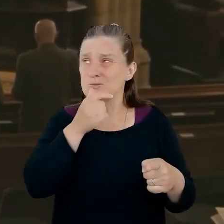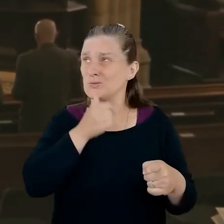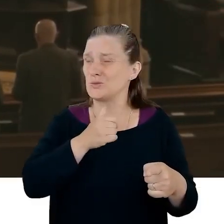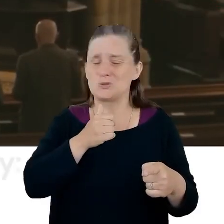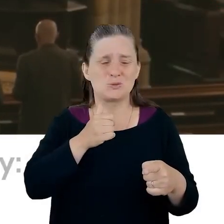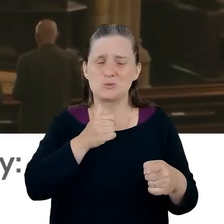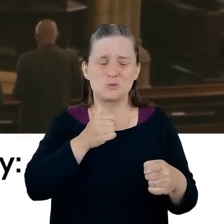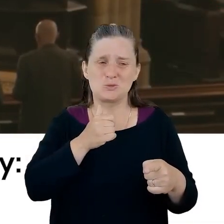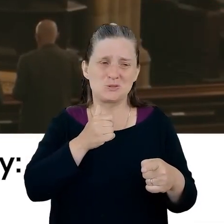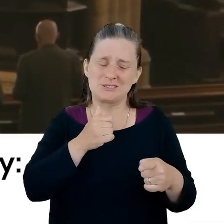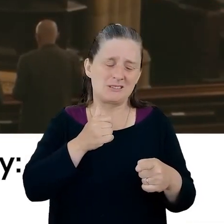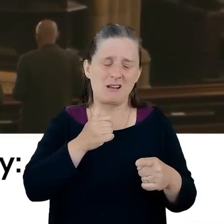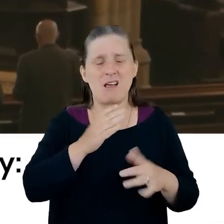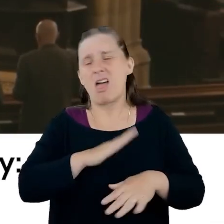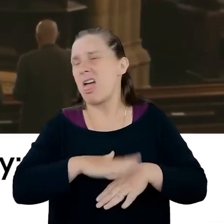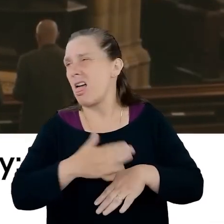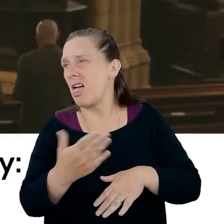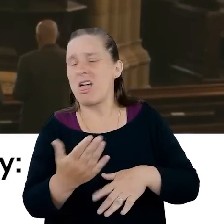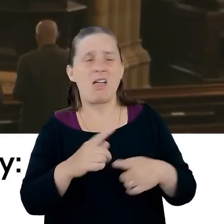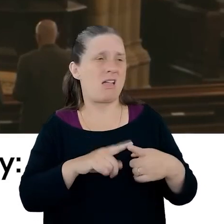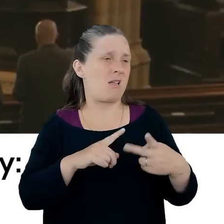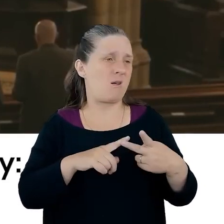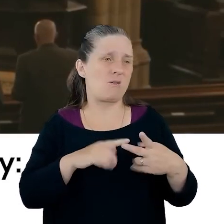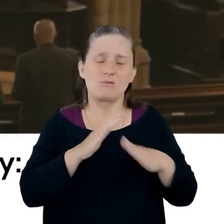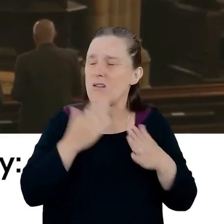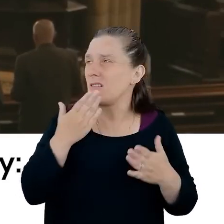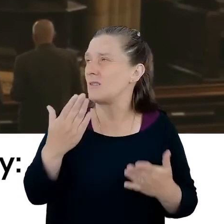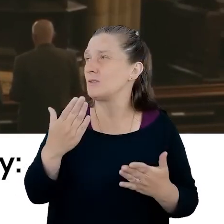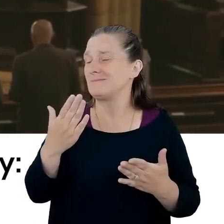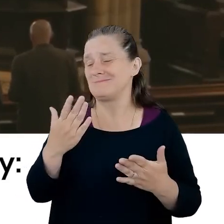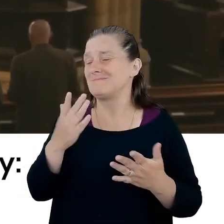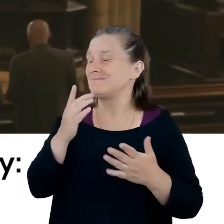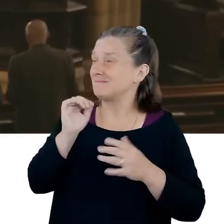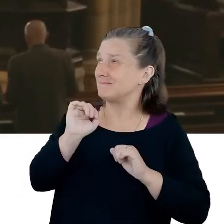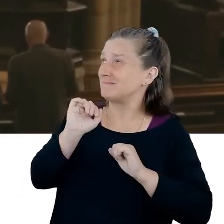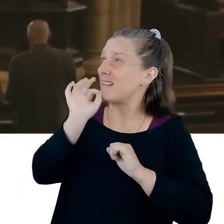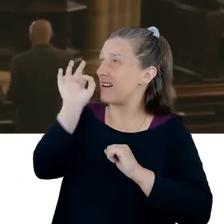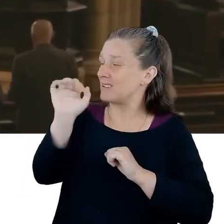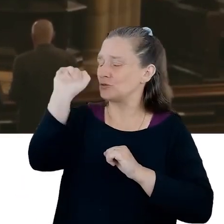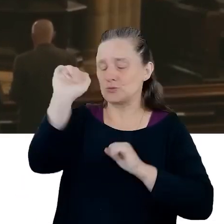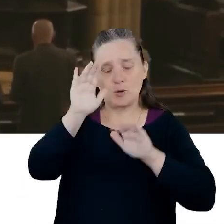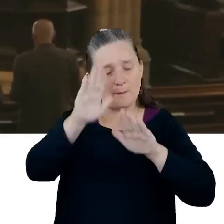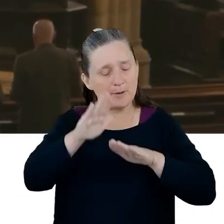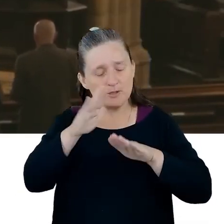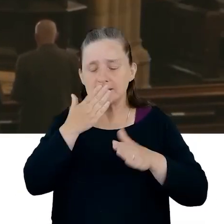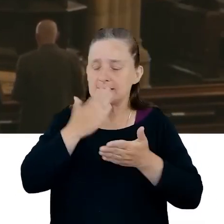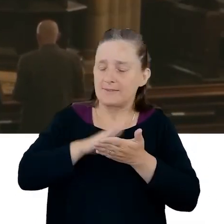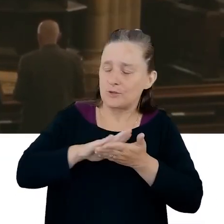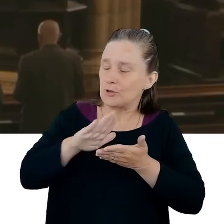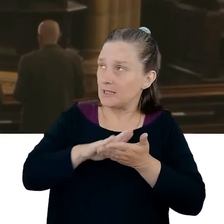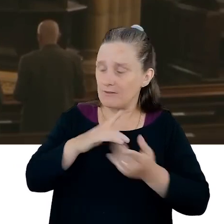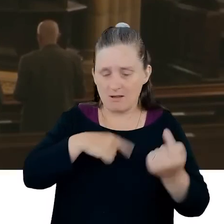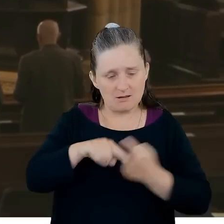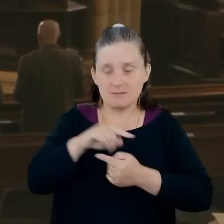acted ungratefully. Hear our prayer, and in your mercy, forgive us and help